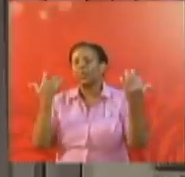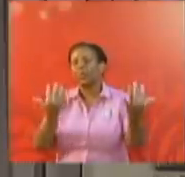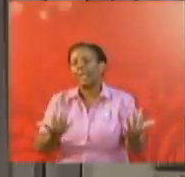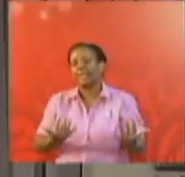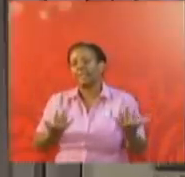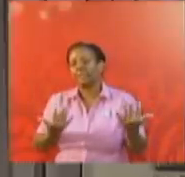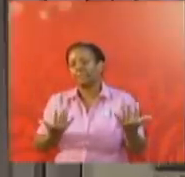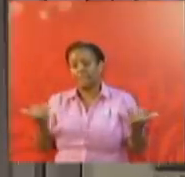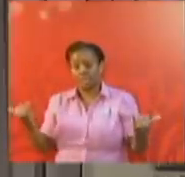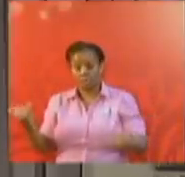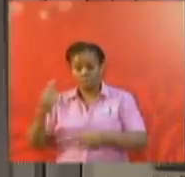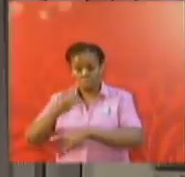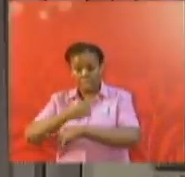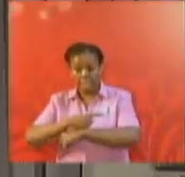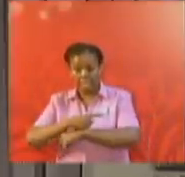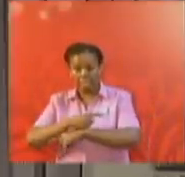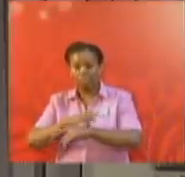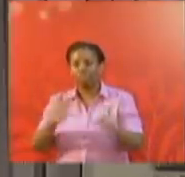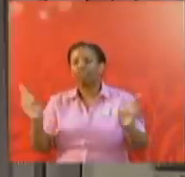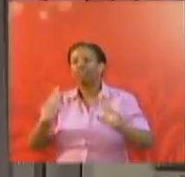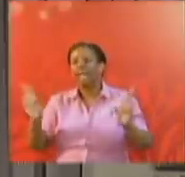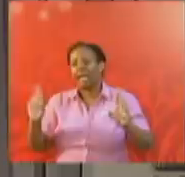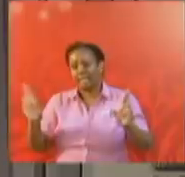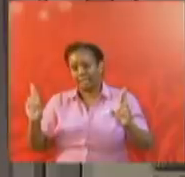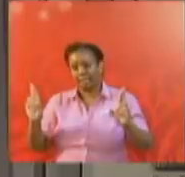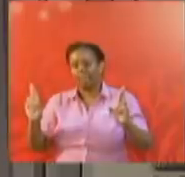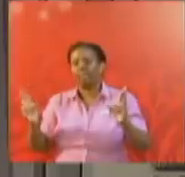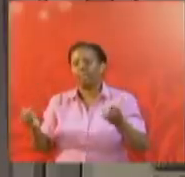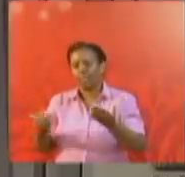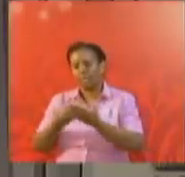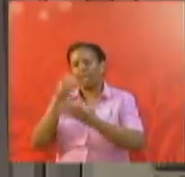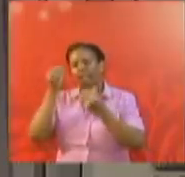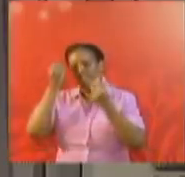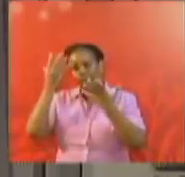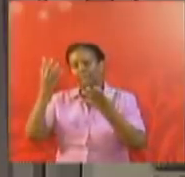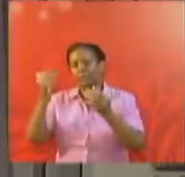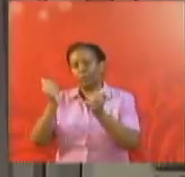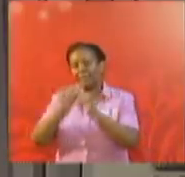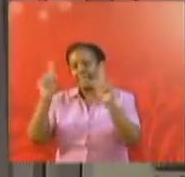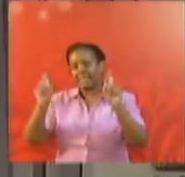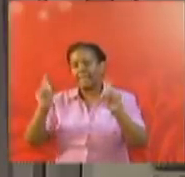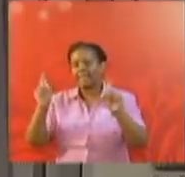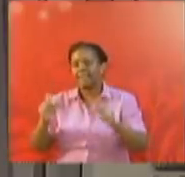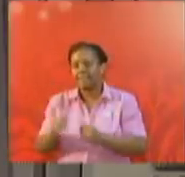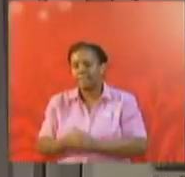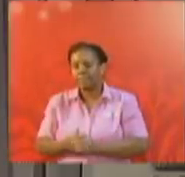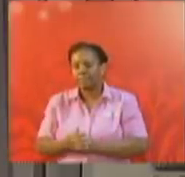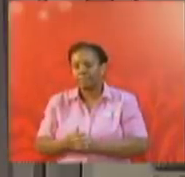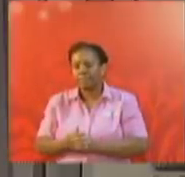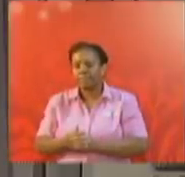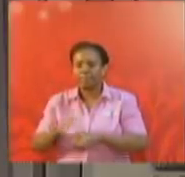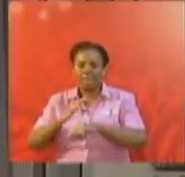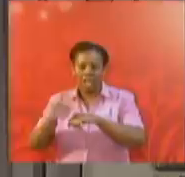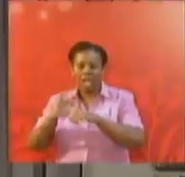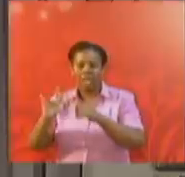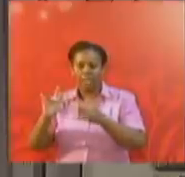we are now current with testing and reporting. So by early next week, we will once again